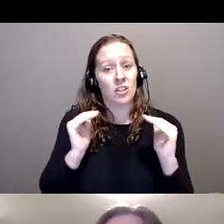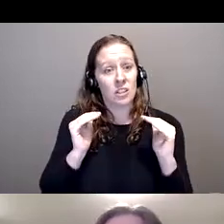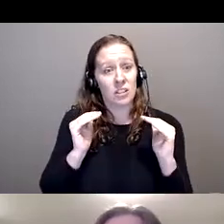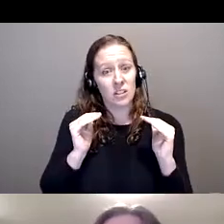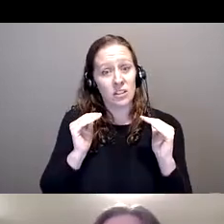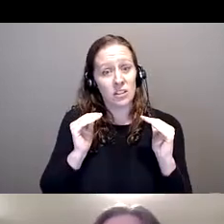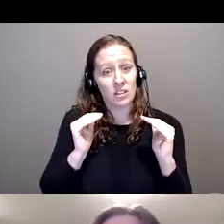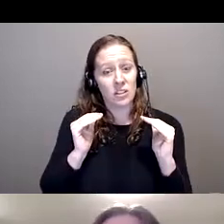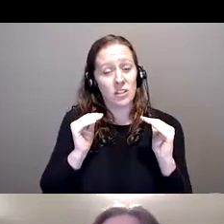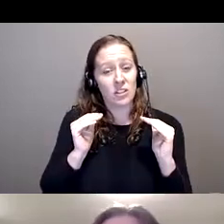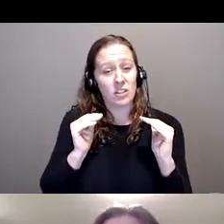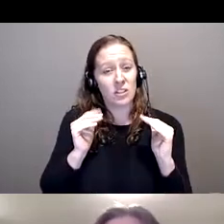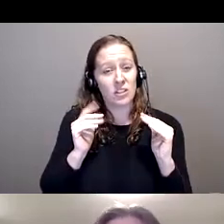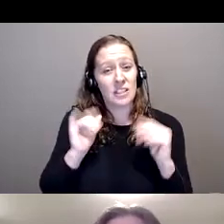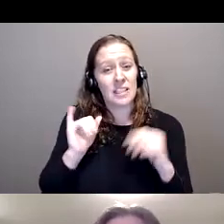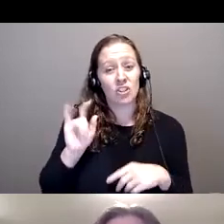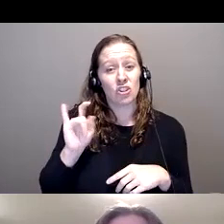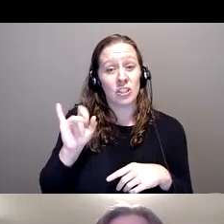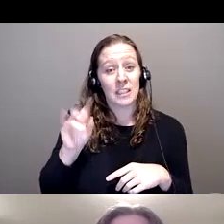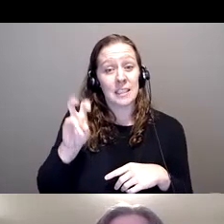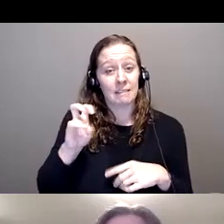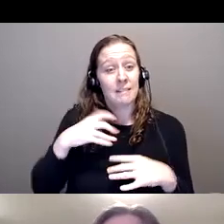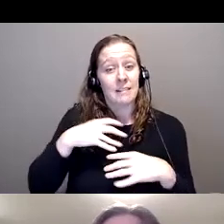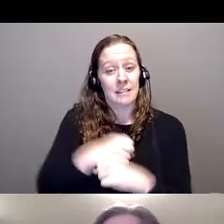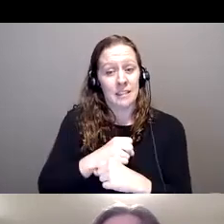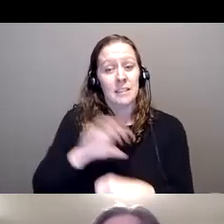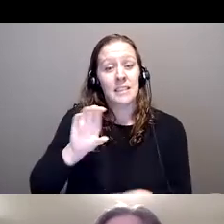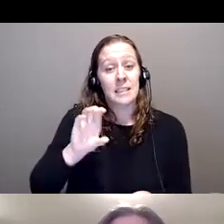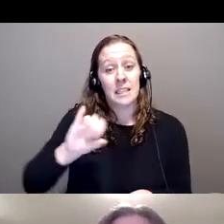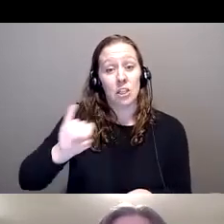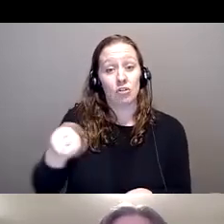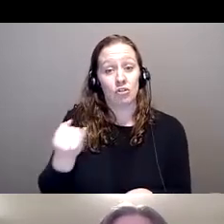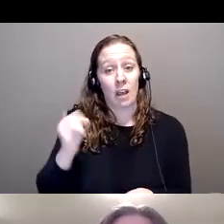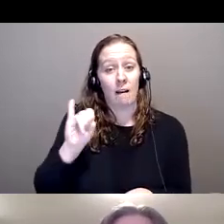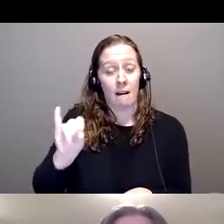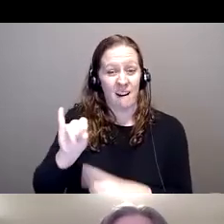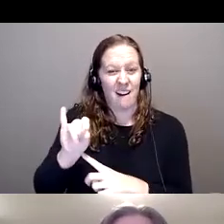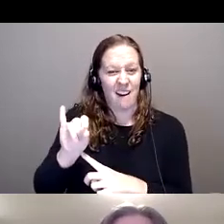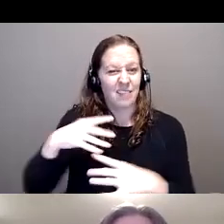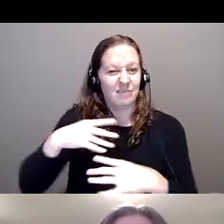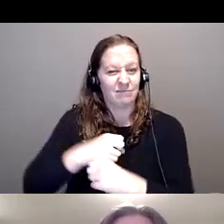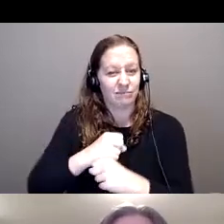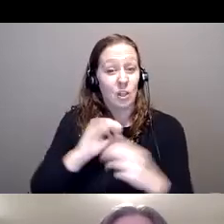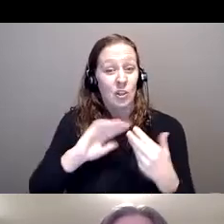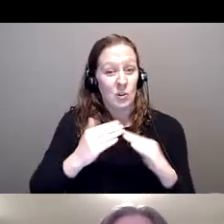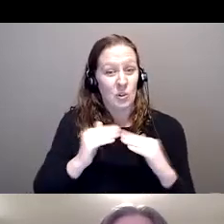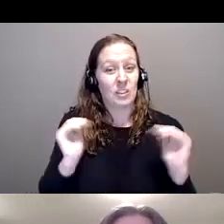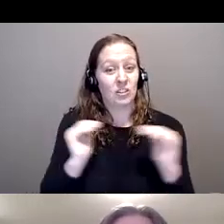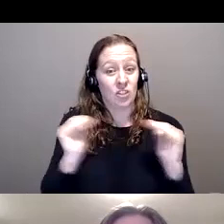call CJI from now on, just to make it easier on all of